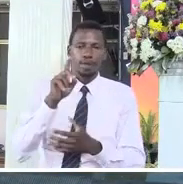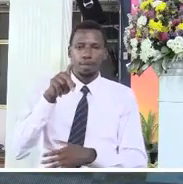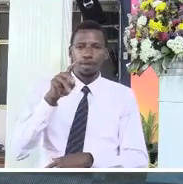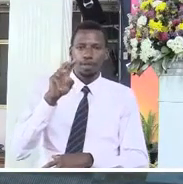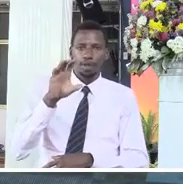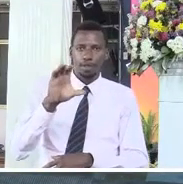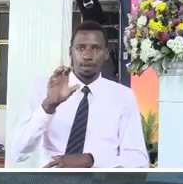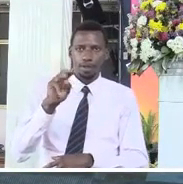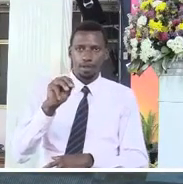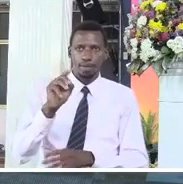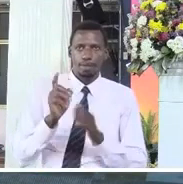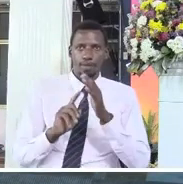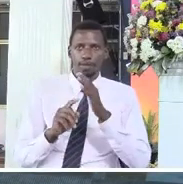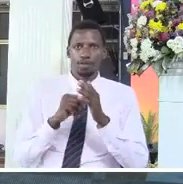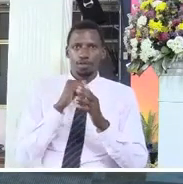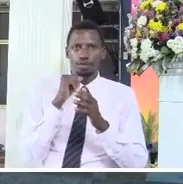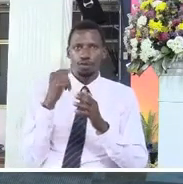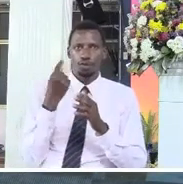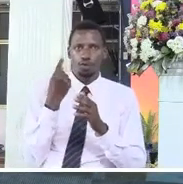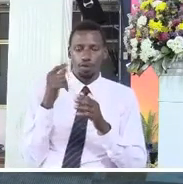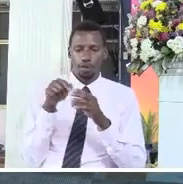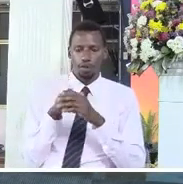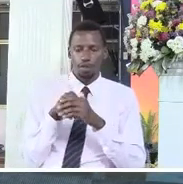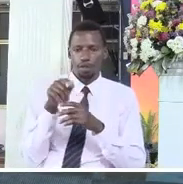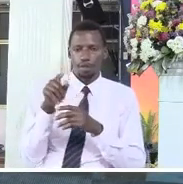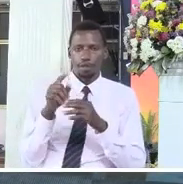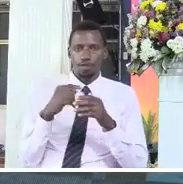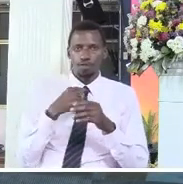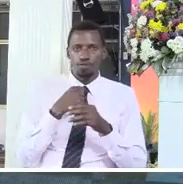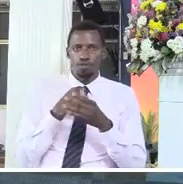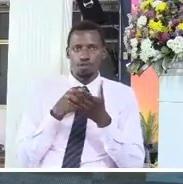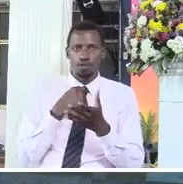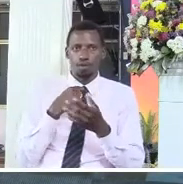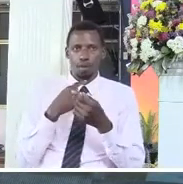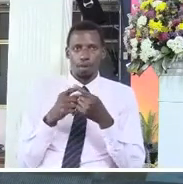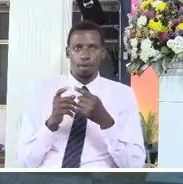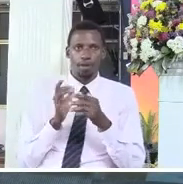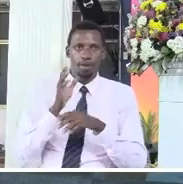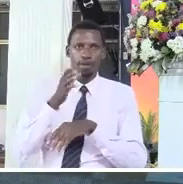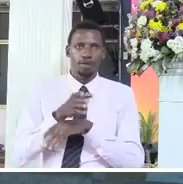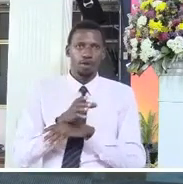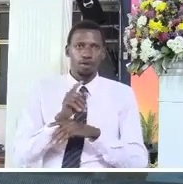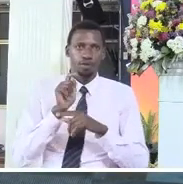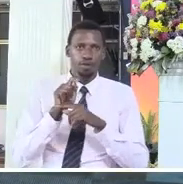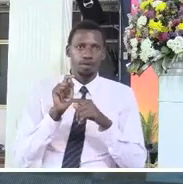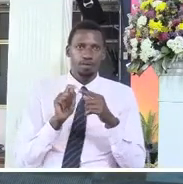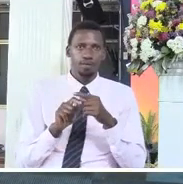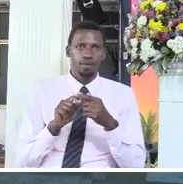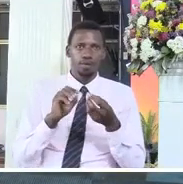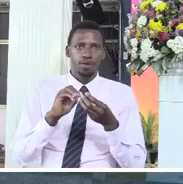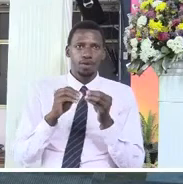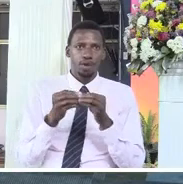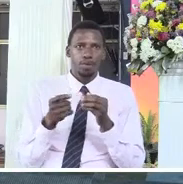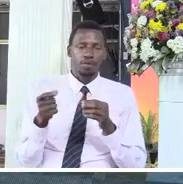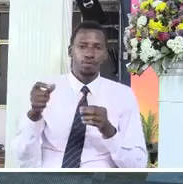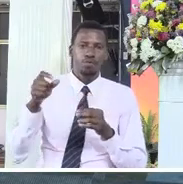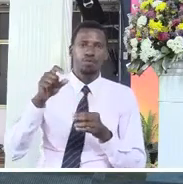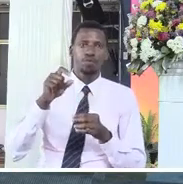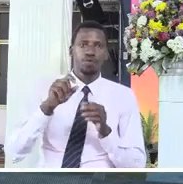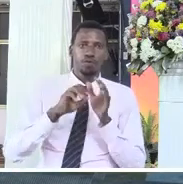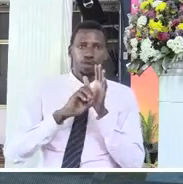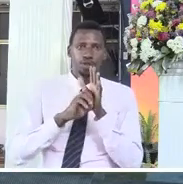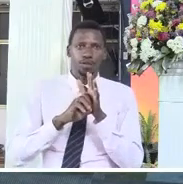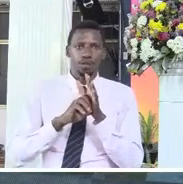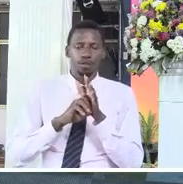ministry, not only in these unions here, but across the division. The numbers have increased. Issues like